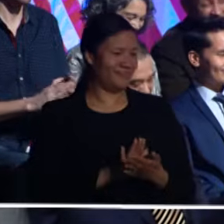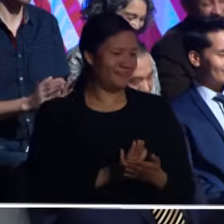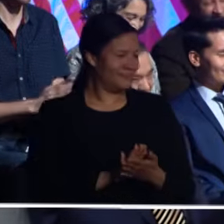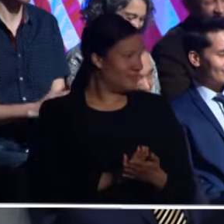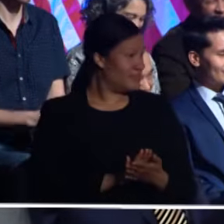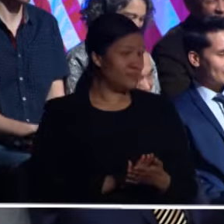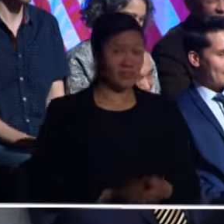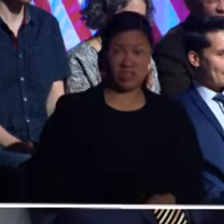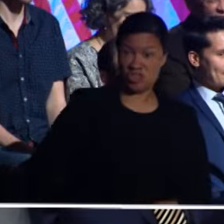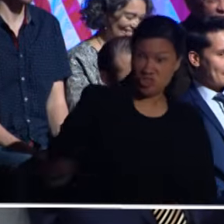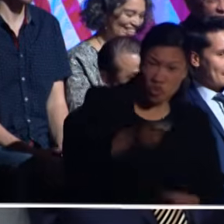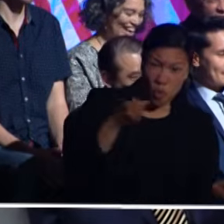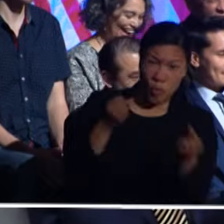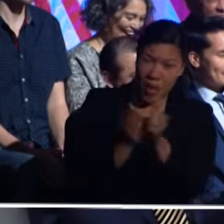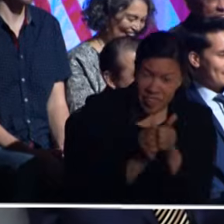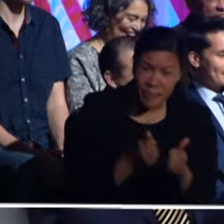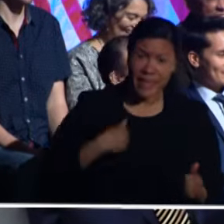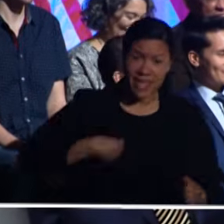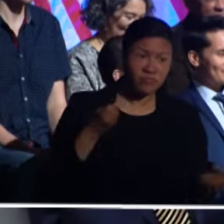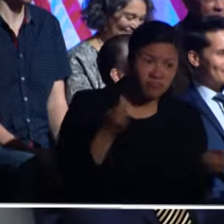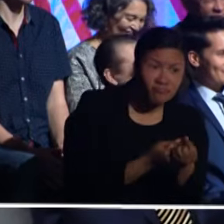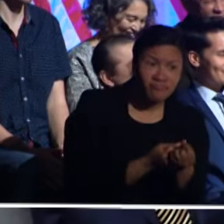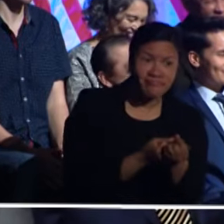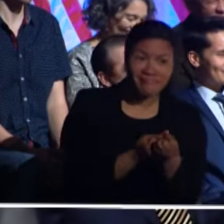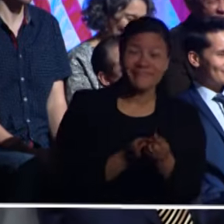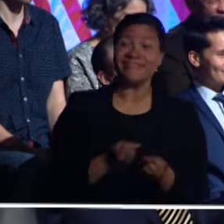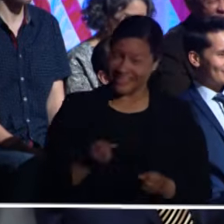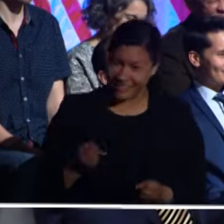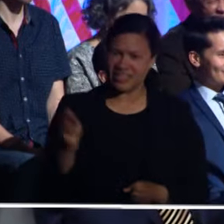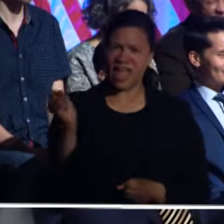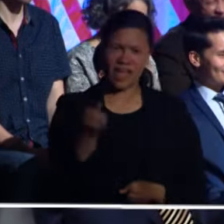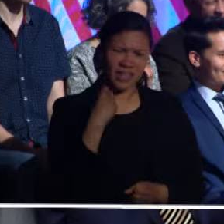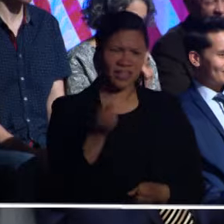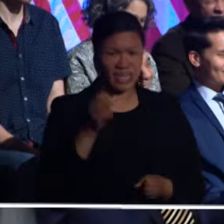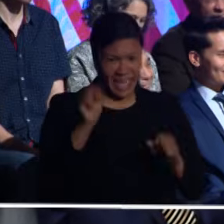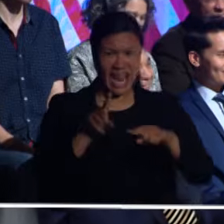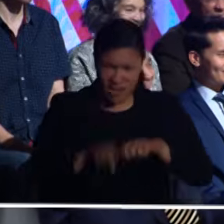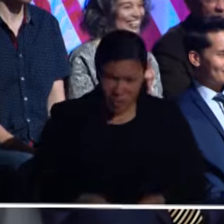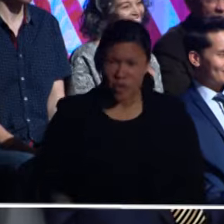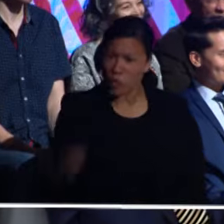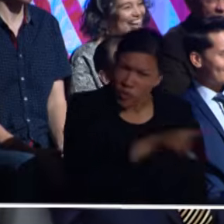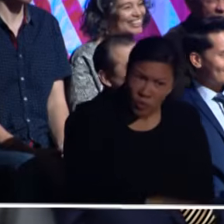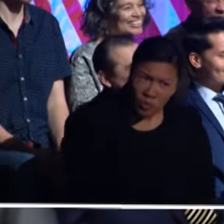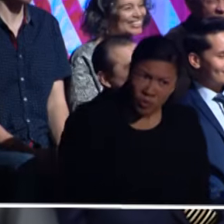Are you with me? Can I depend on you?